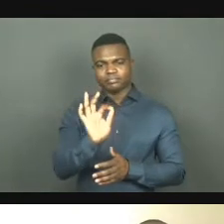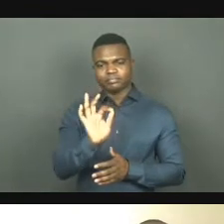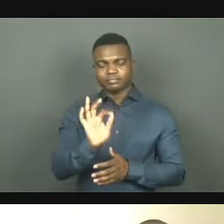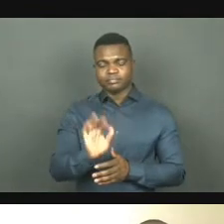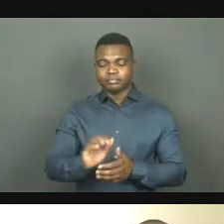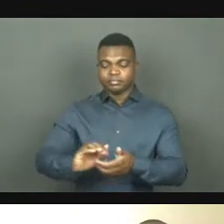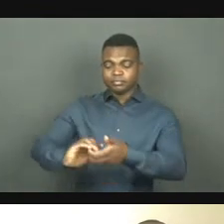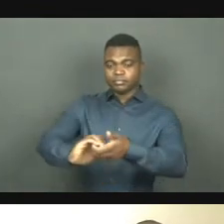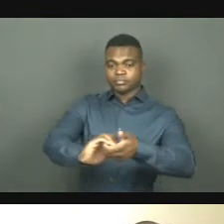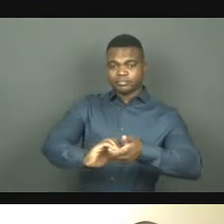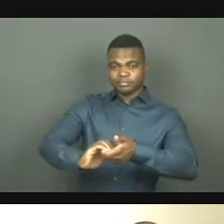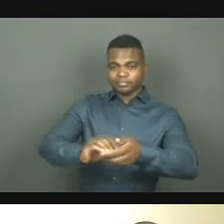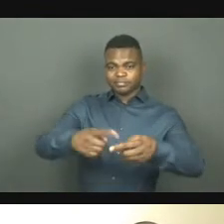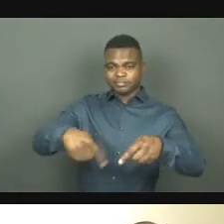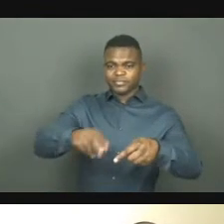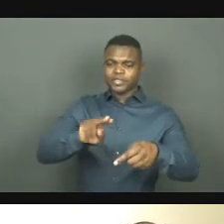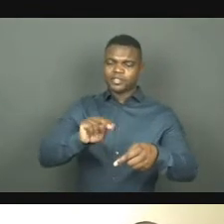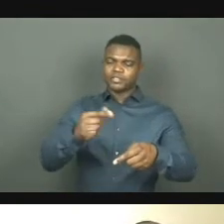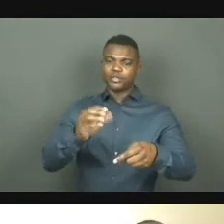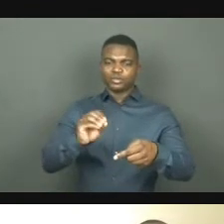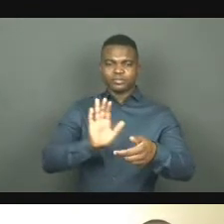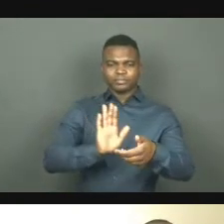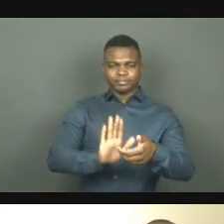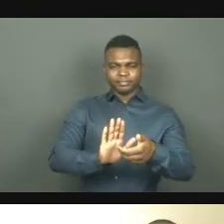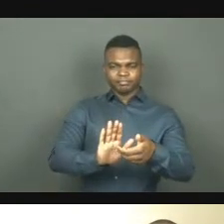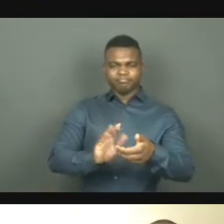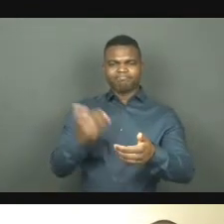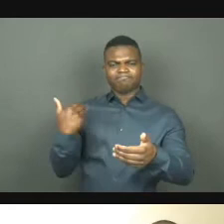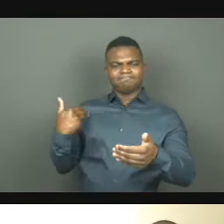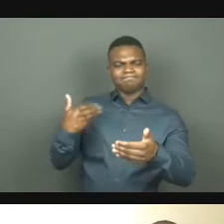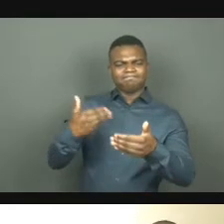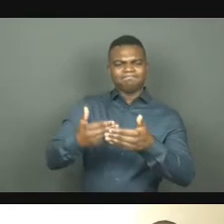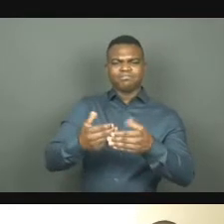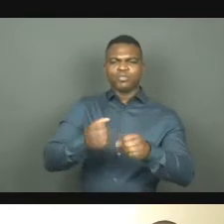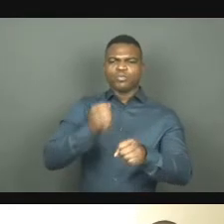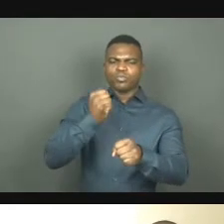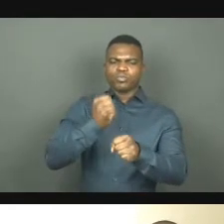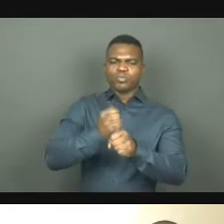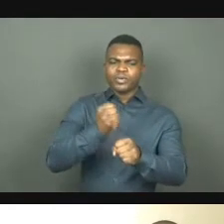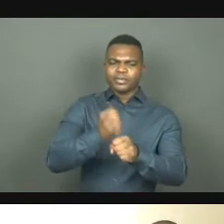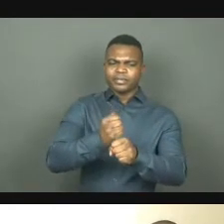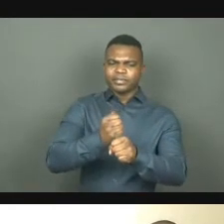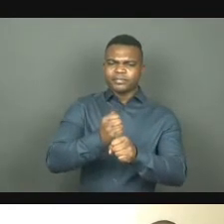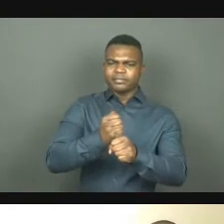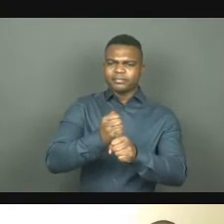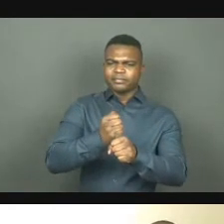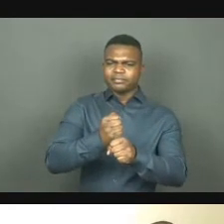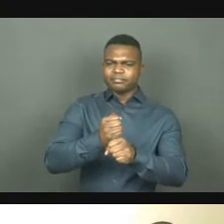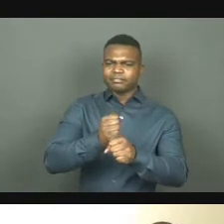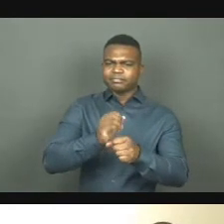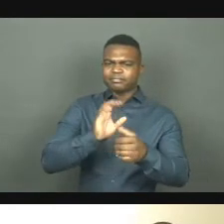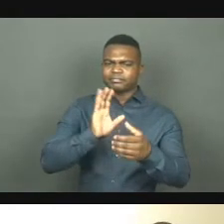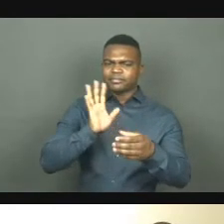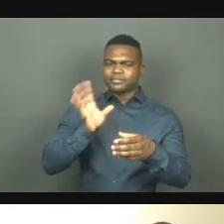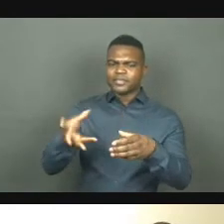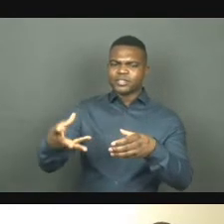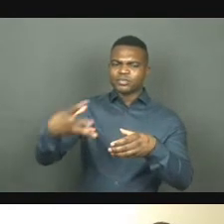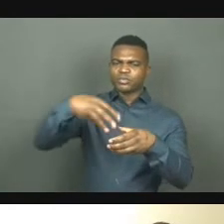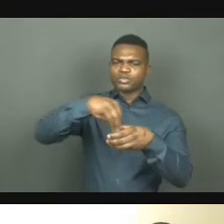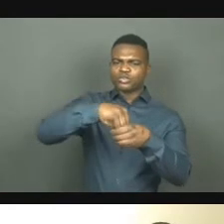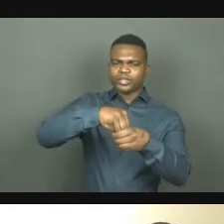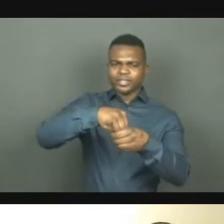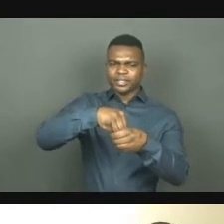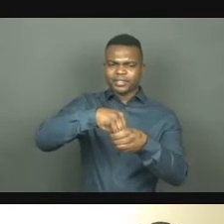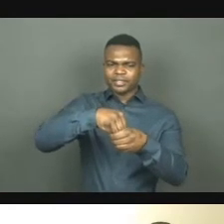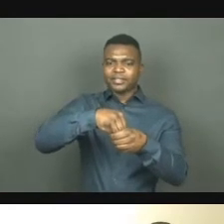in Pakistan. That's who have a Quadjusiro or non-binary person who they brought